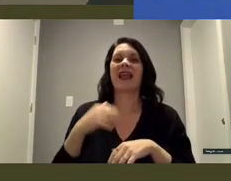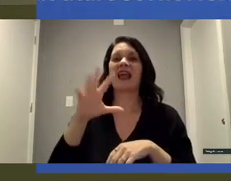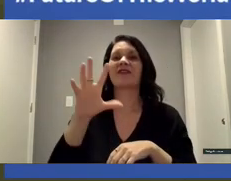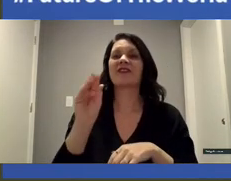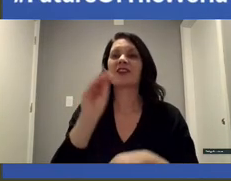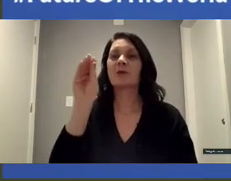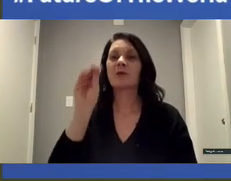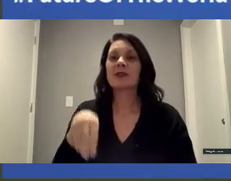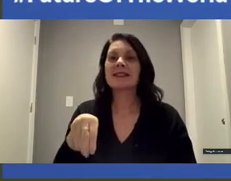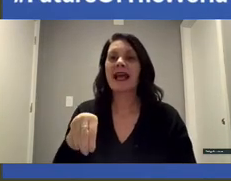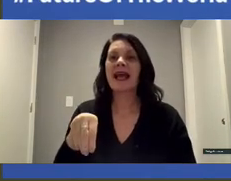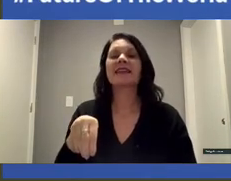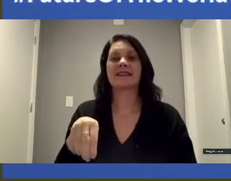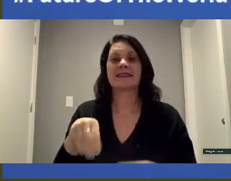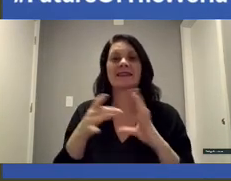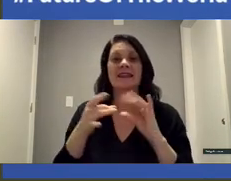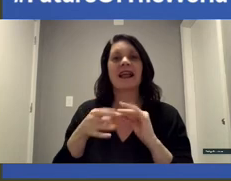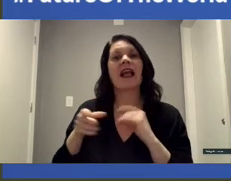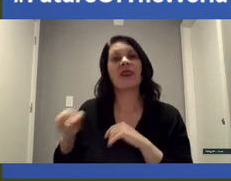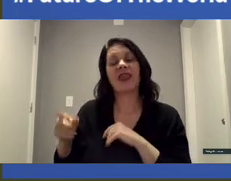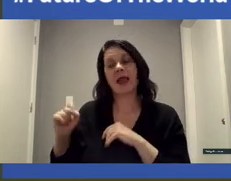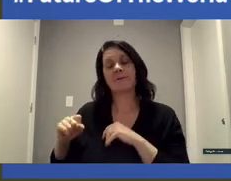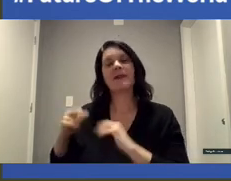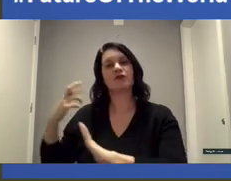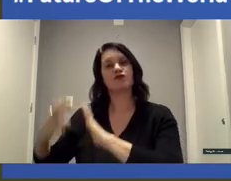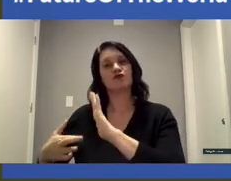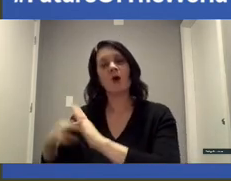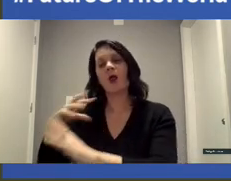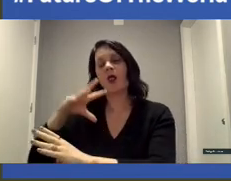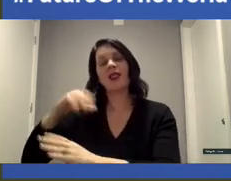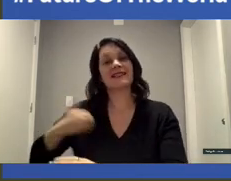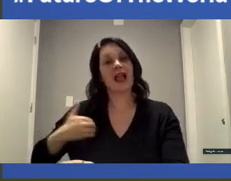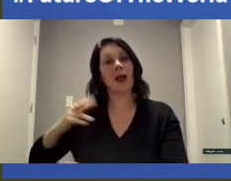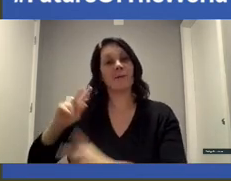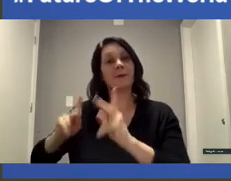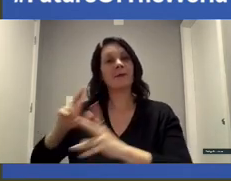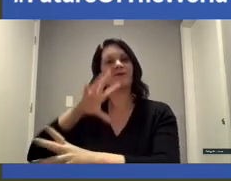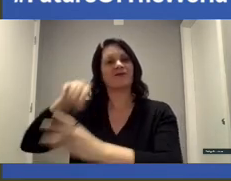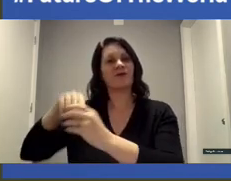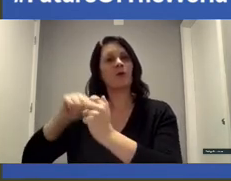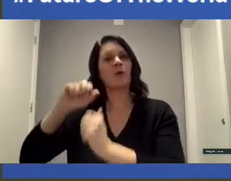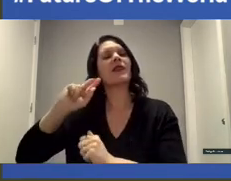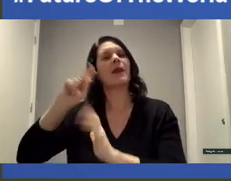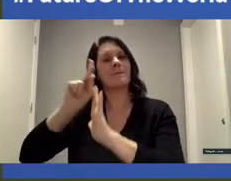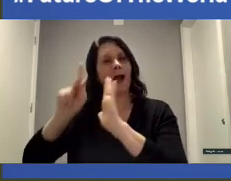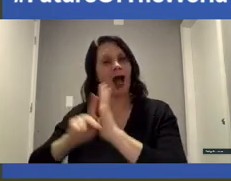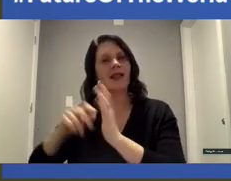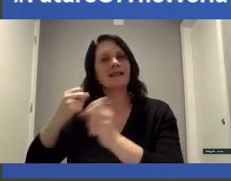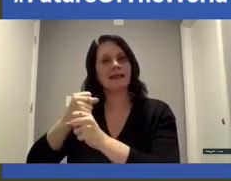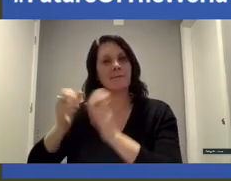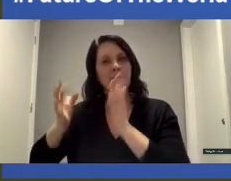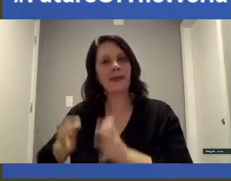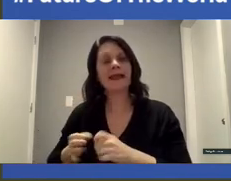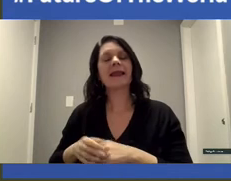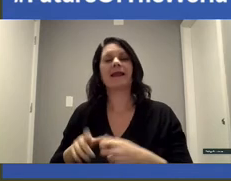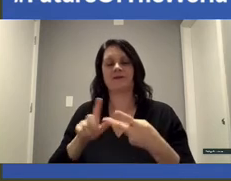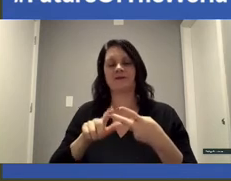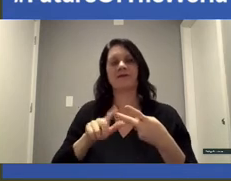give them a concrete role in policy making. Then also be accountable to them, and being accountable to young